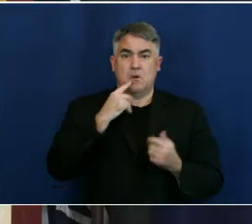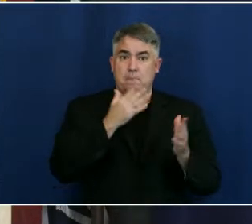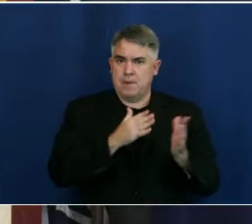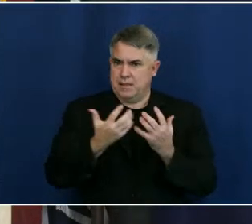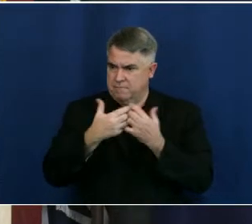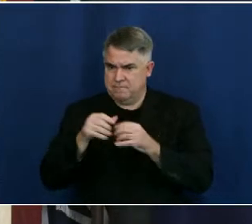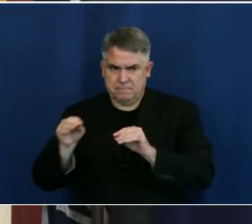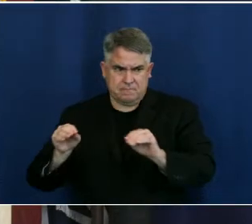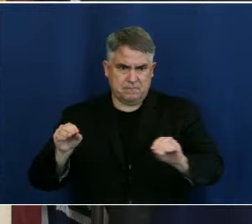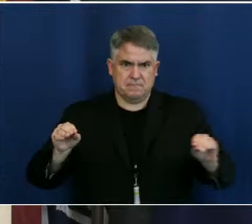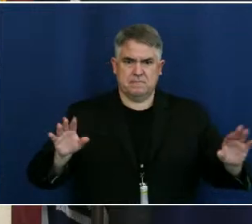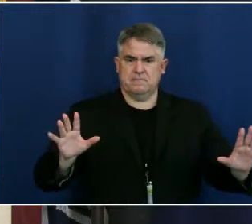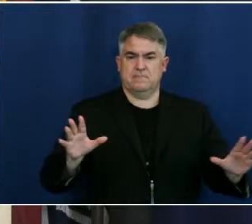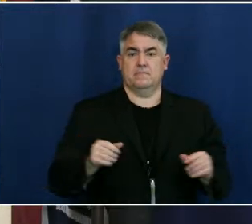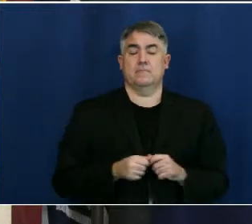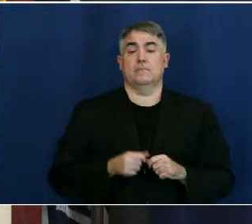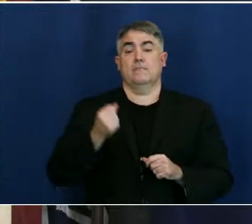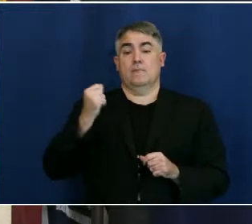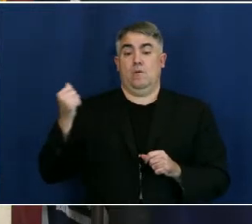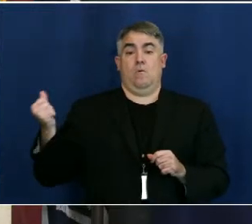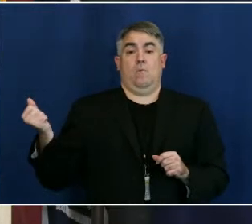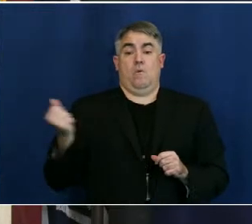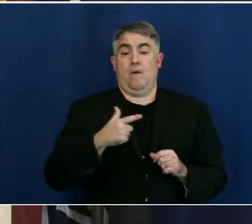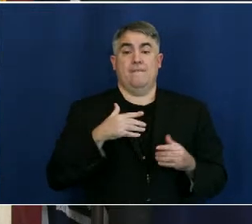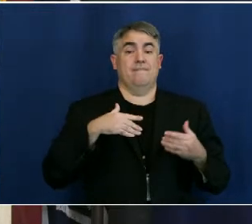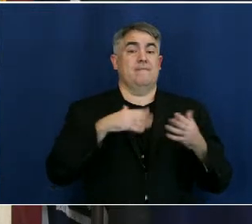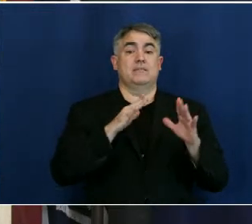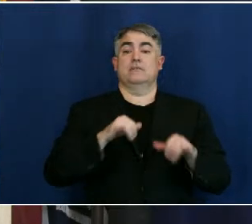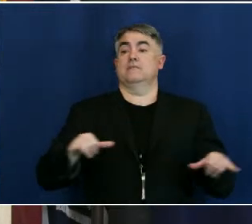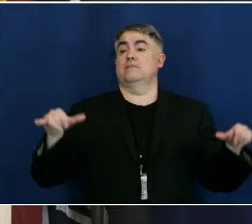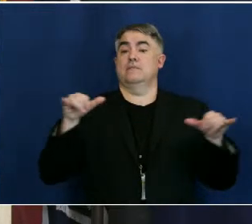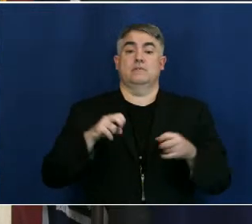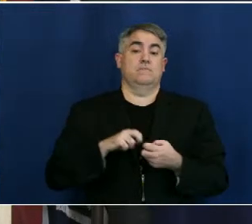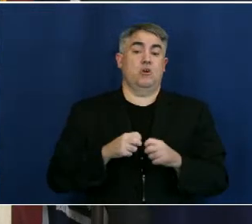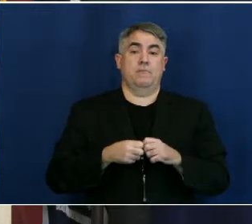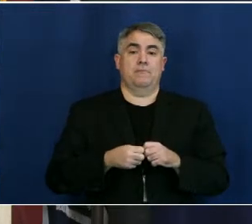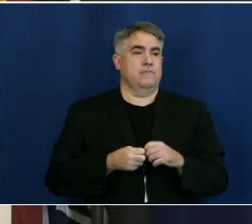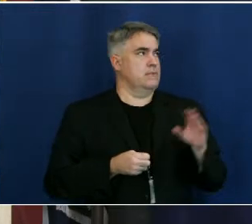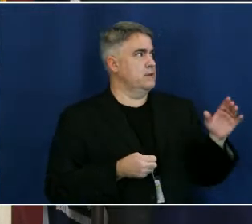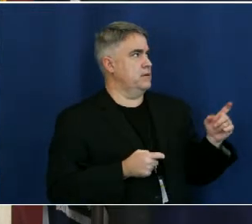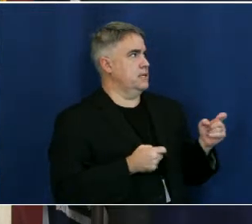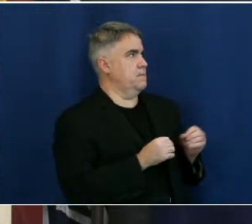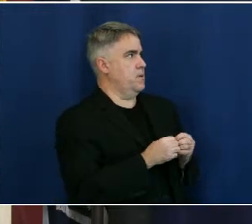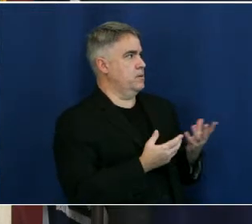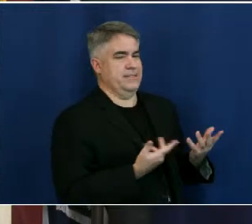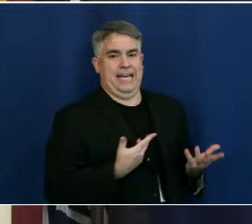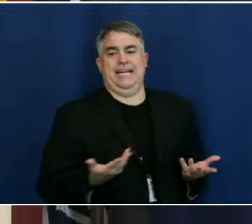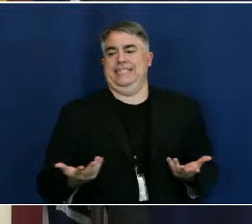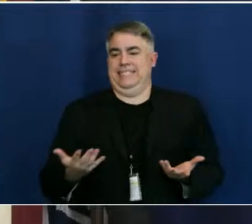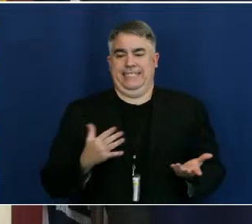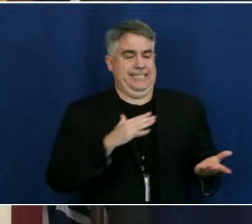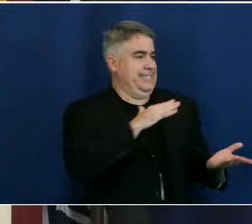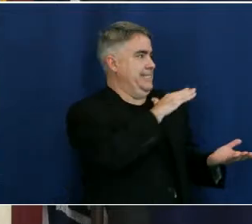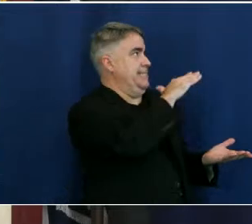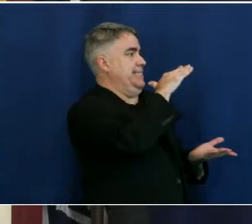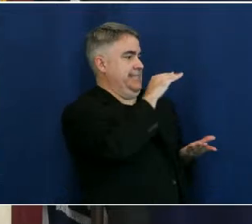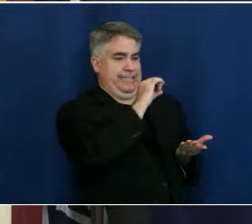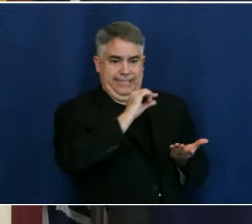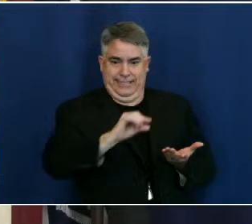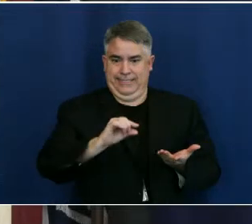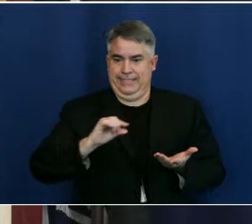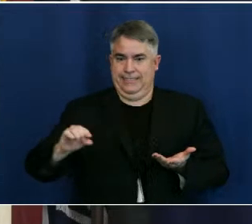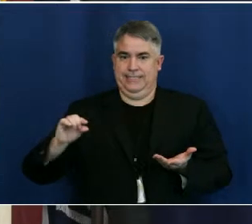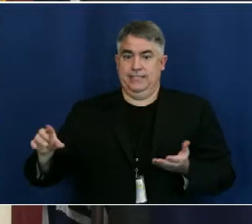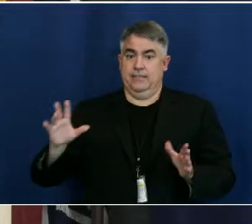facing the same crushing demand for vaccines. And in a way that's encouraging. There